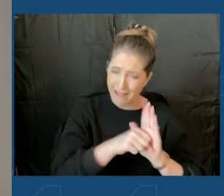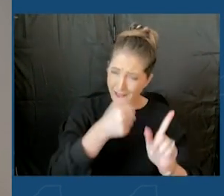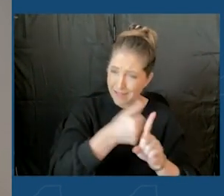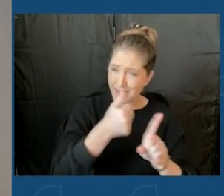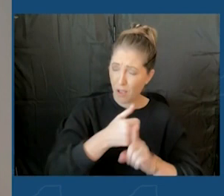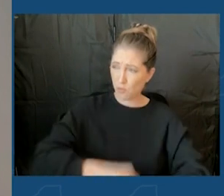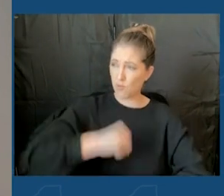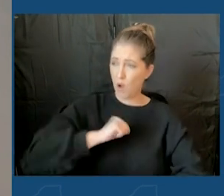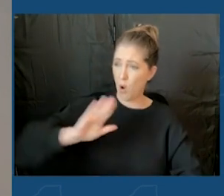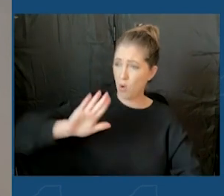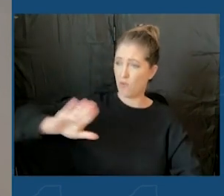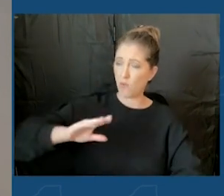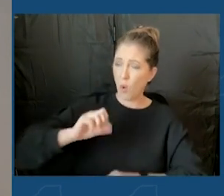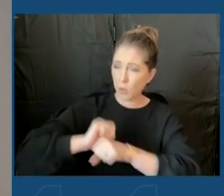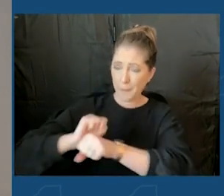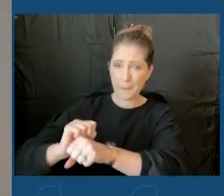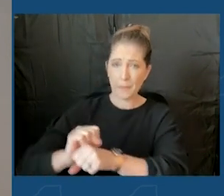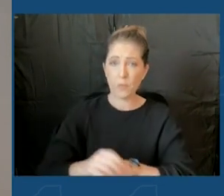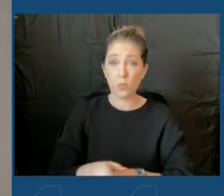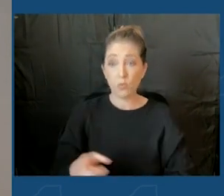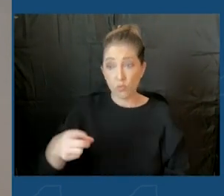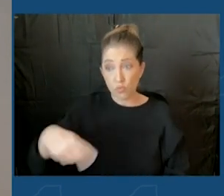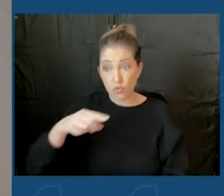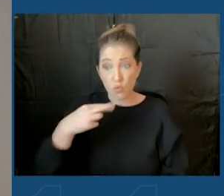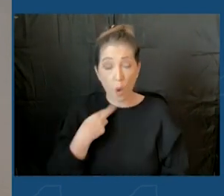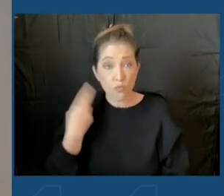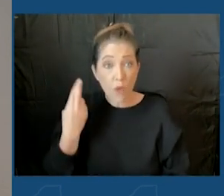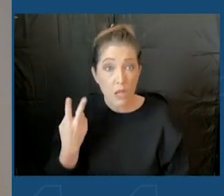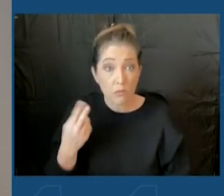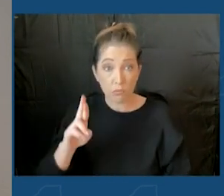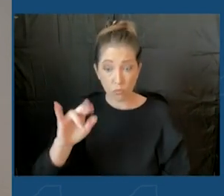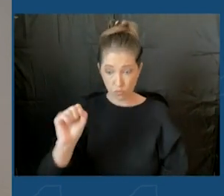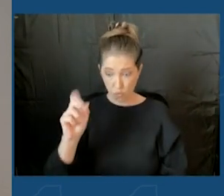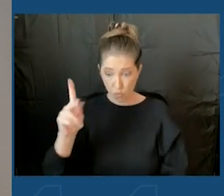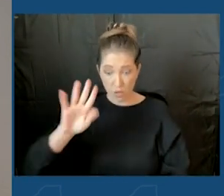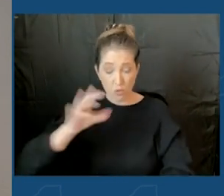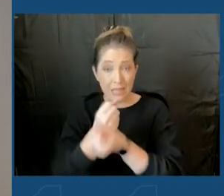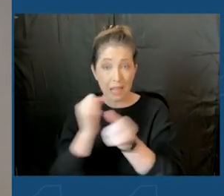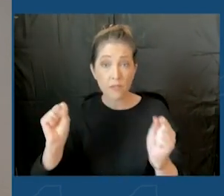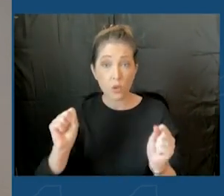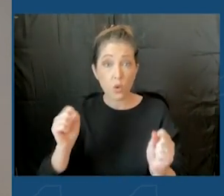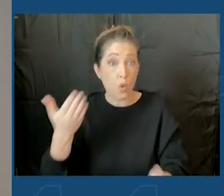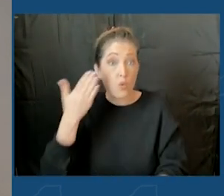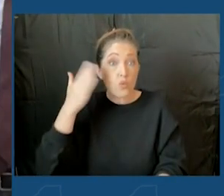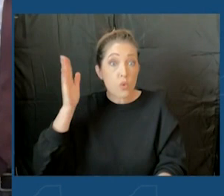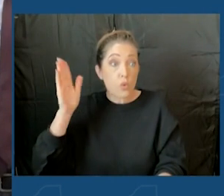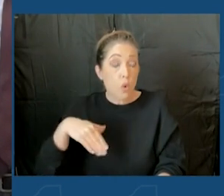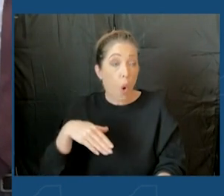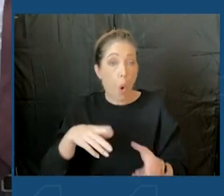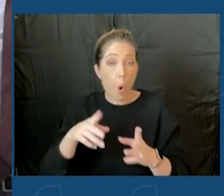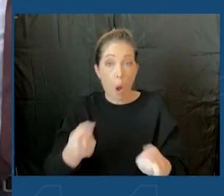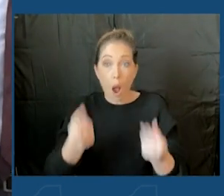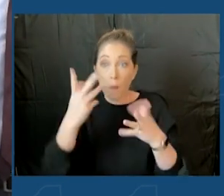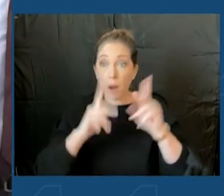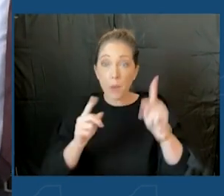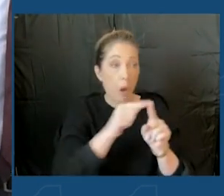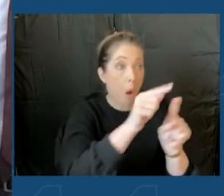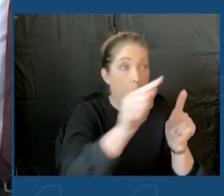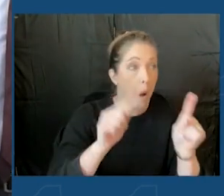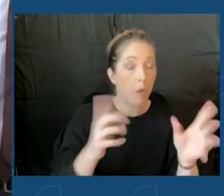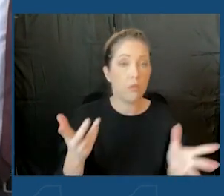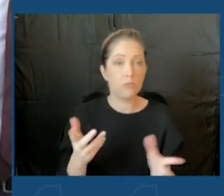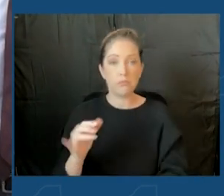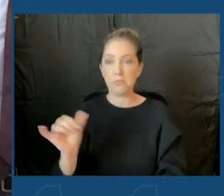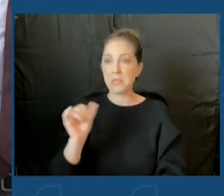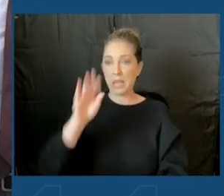risks. You took a risk to your own safety. You didn't know if there were others. You didn't know what you were heading into. Just like a firefighter goes into a line of